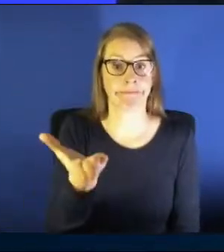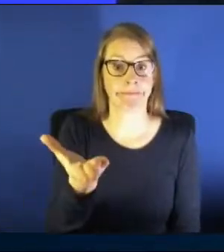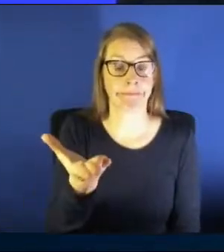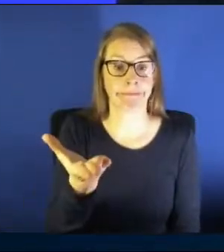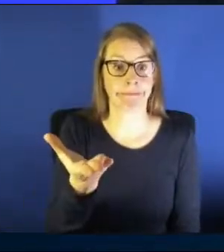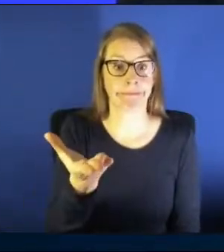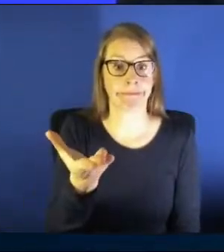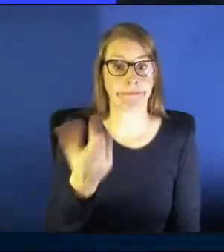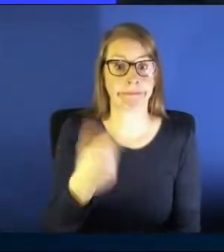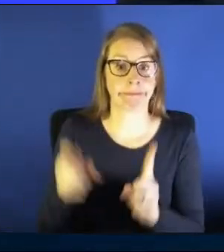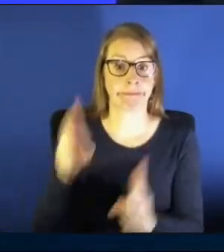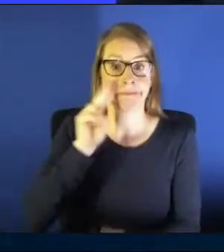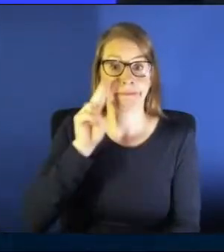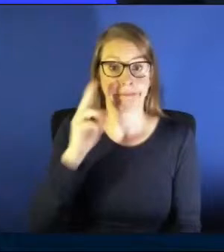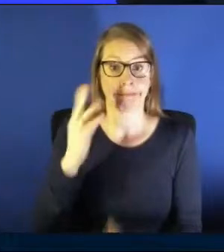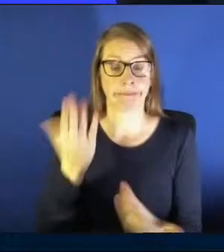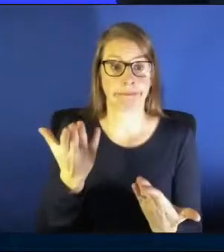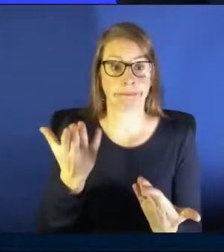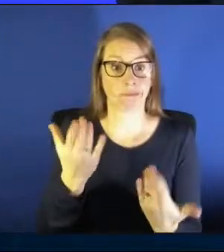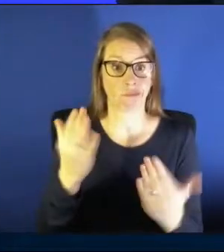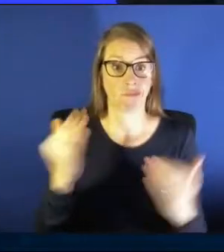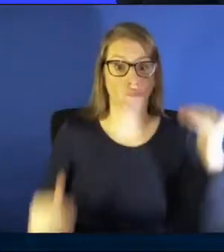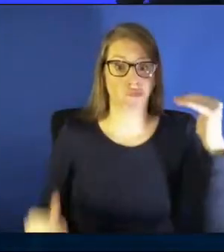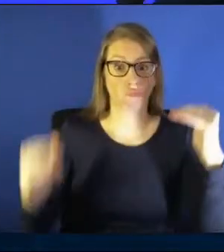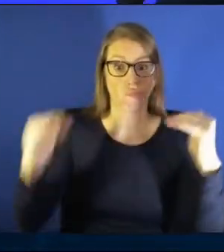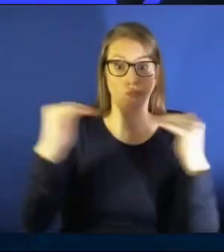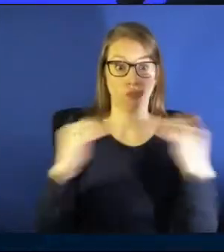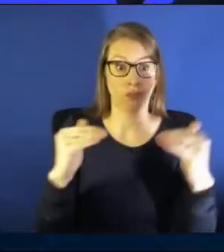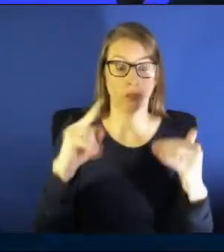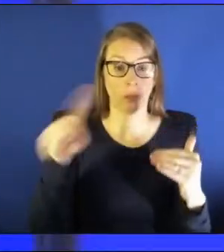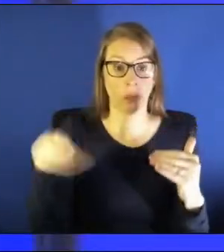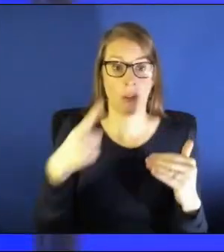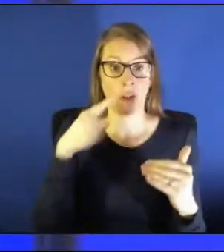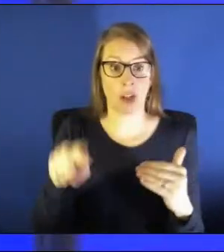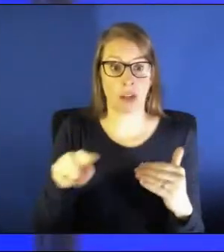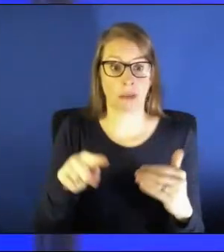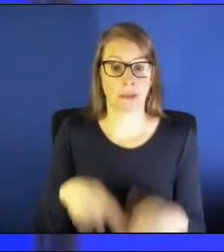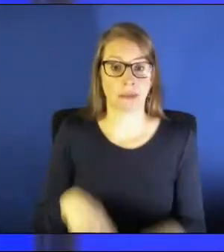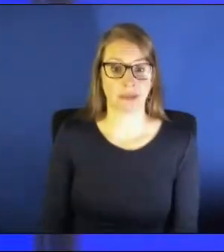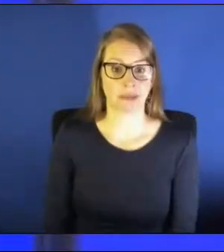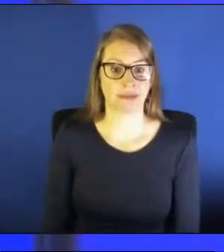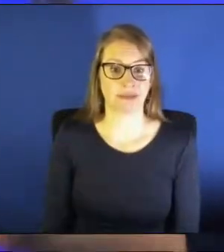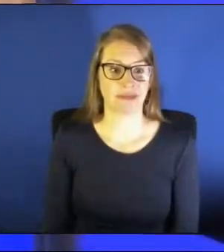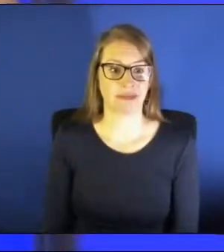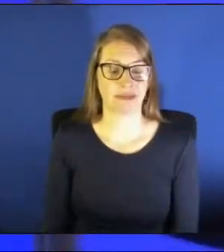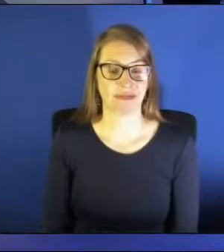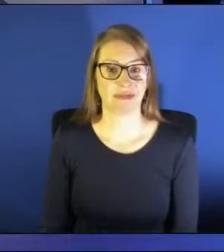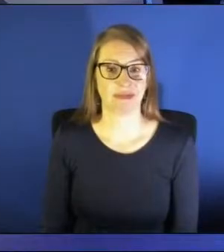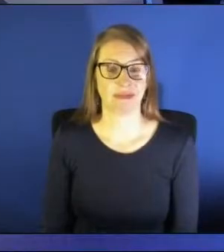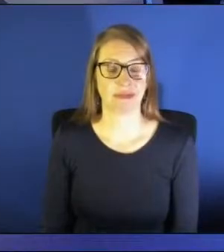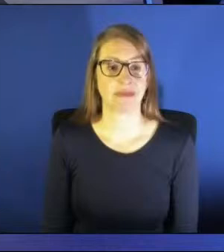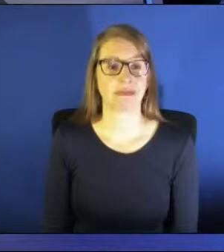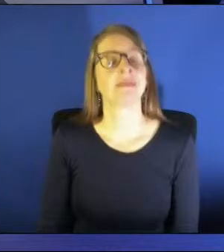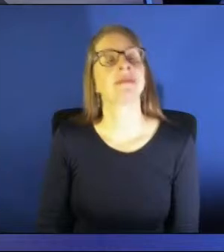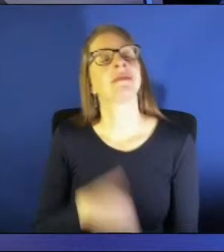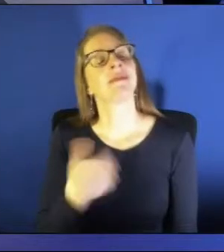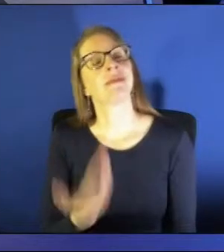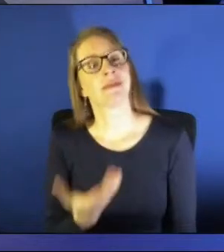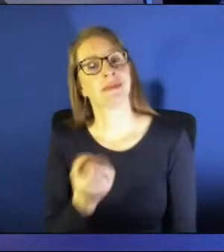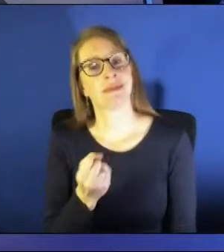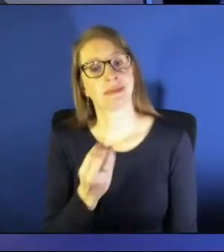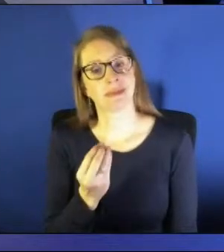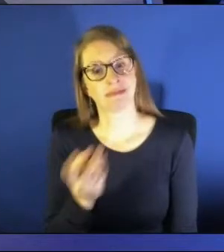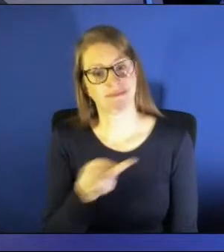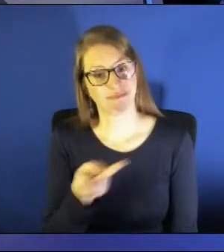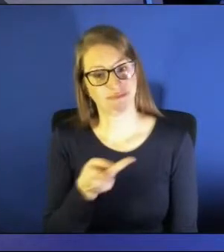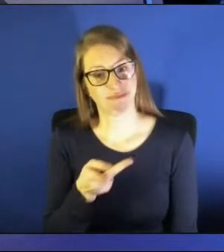I mean, Take Jess, a breath. I would you only can do it. this for you. Okay. Okay. All right, we'll see you in just a few, okay? So, Dr. Toby, Dr. Linski, tell